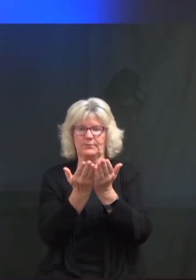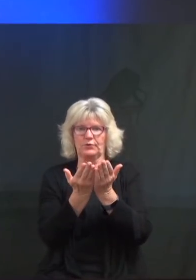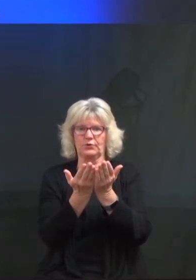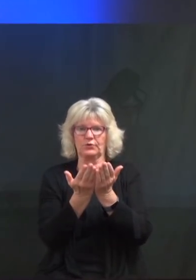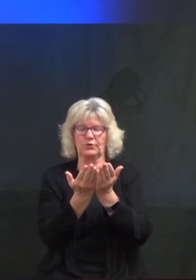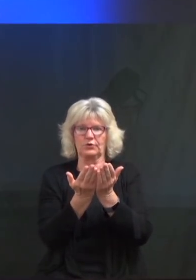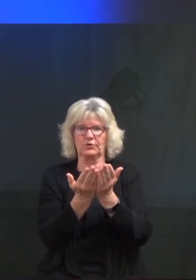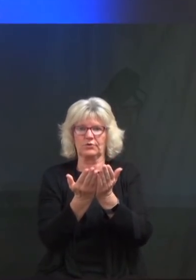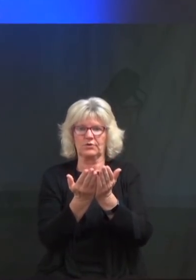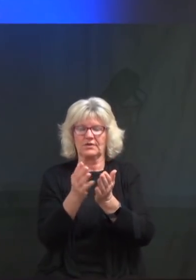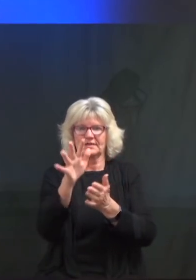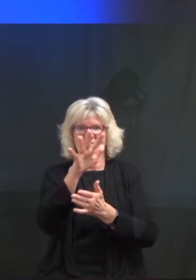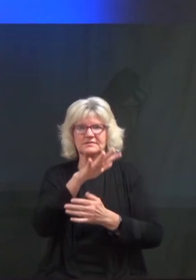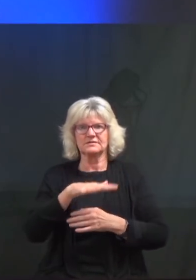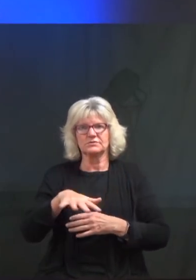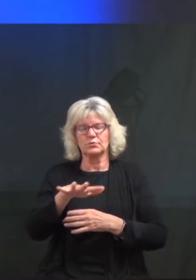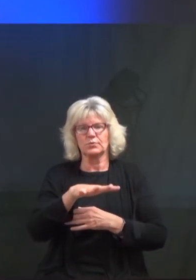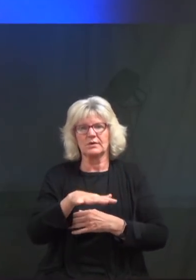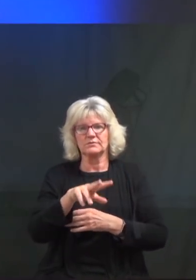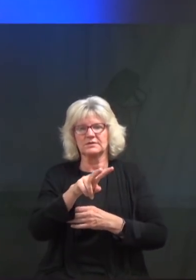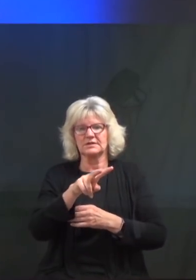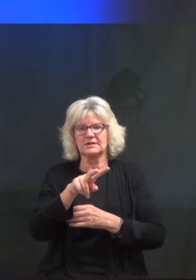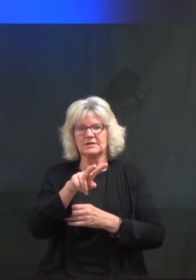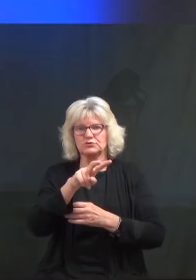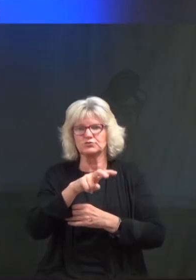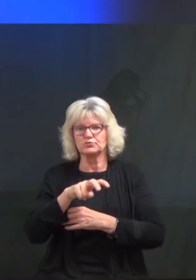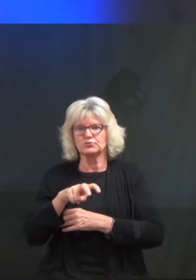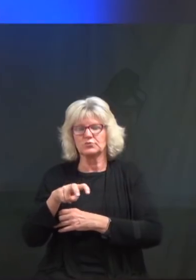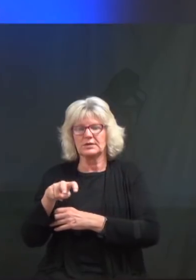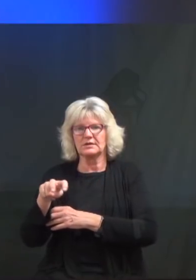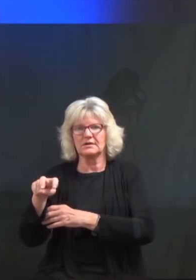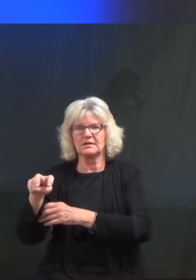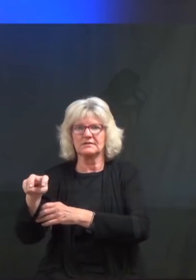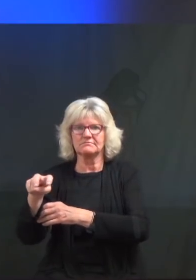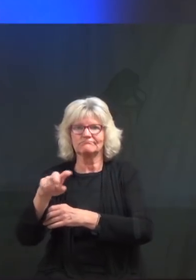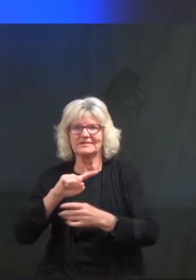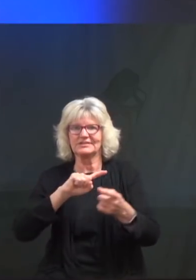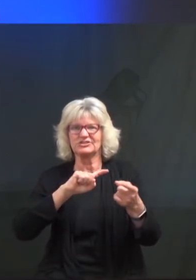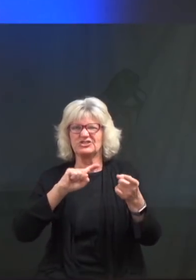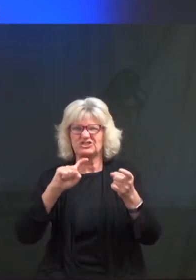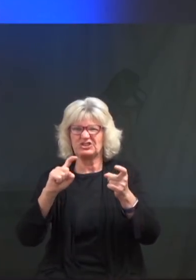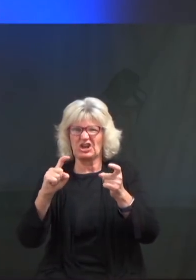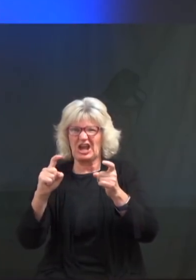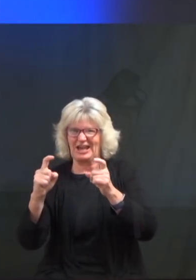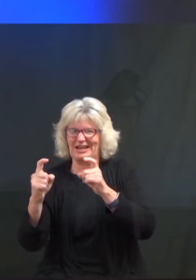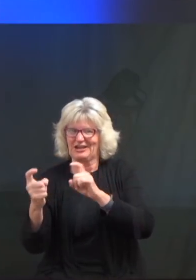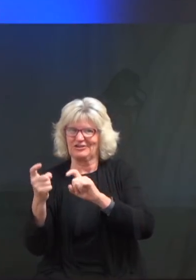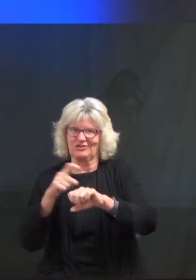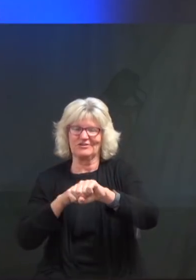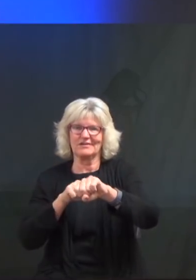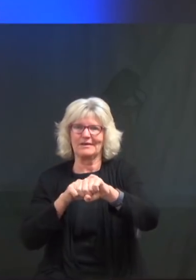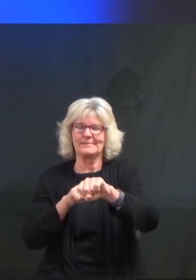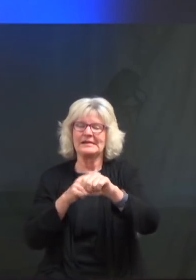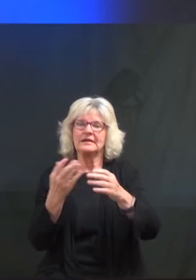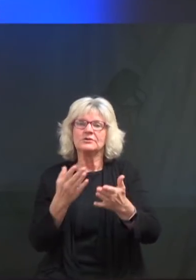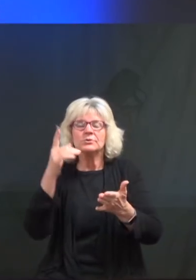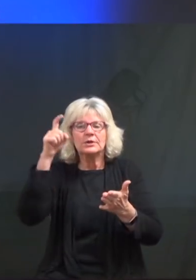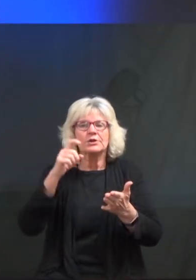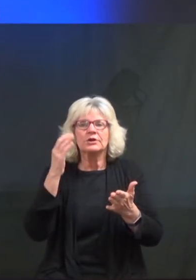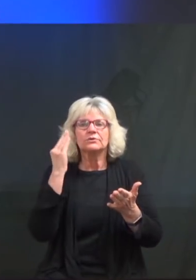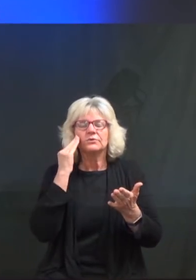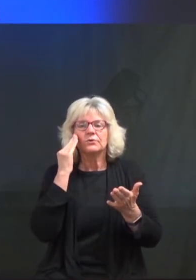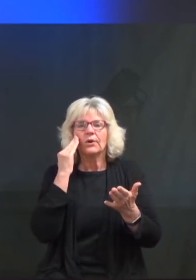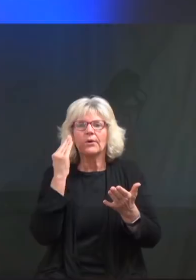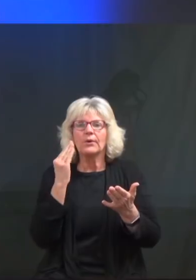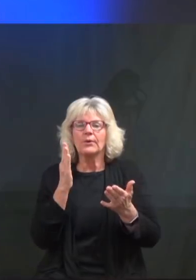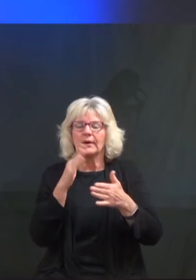book of Romans, that is around the transition time, where what we see in the book of Romans, the first part of the book is, here's what you need to know, here's what you